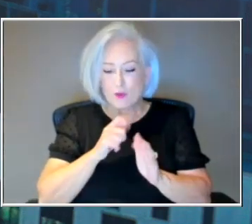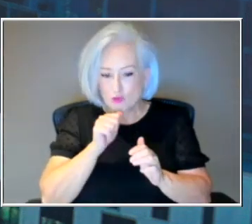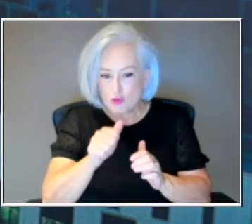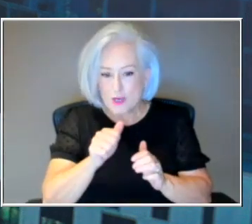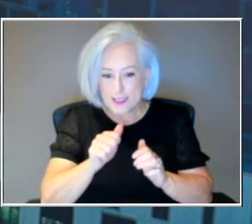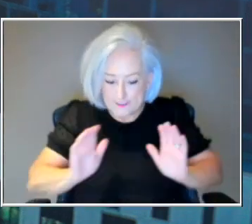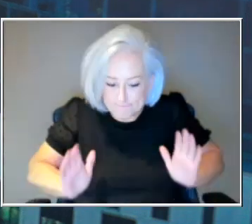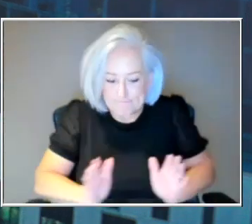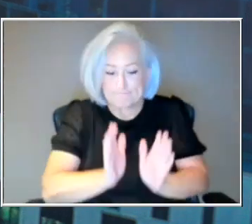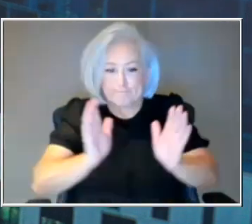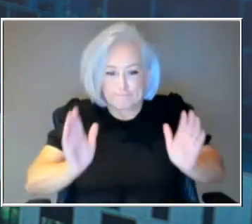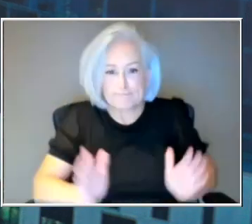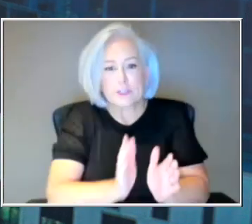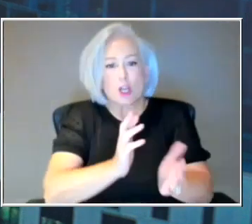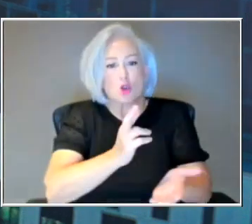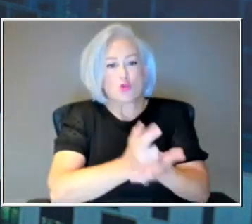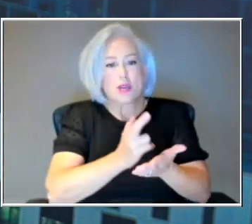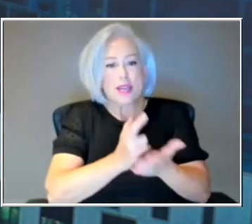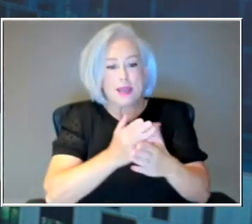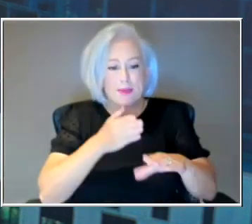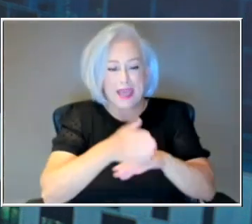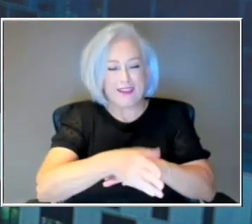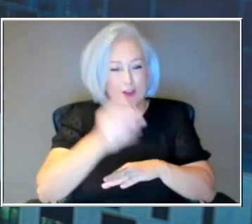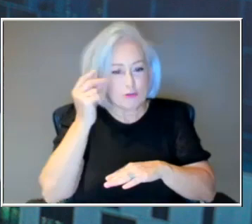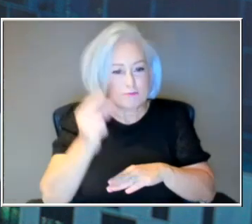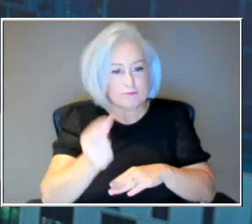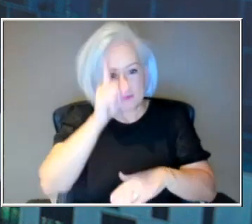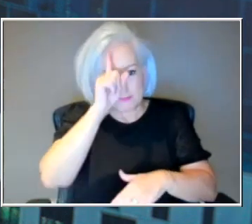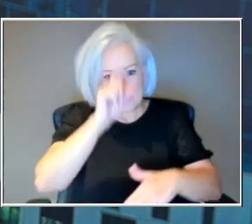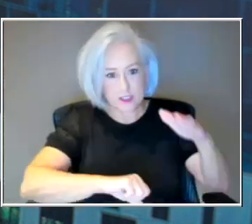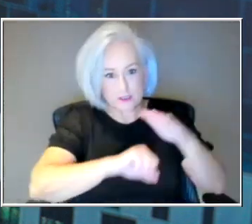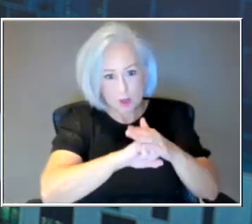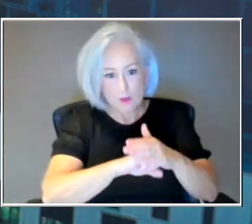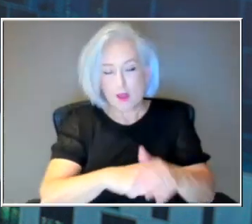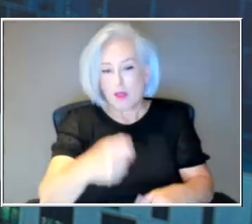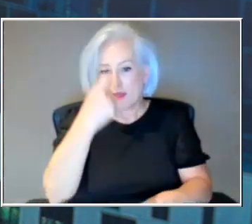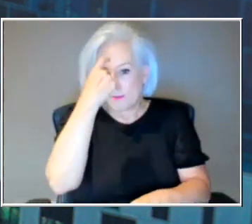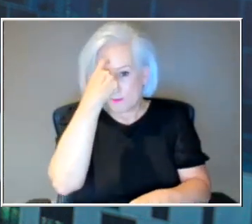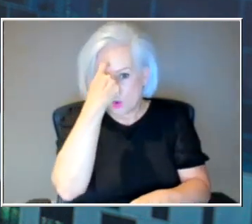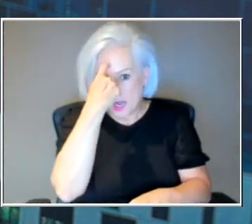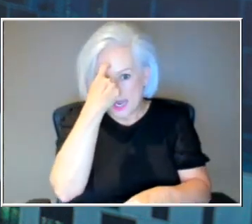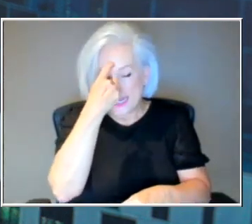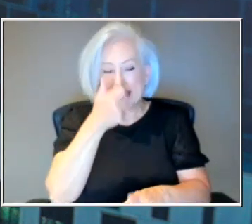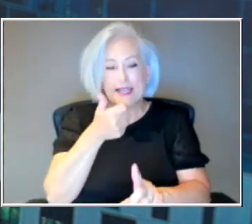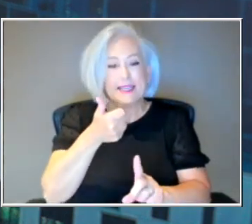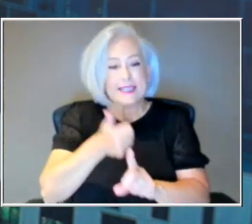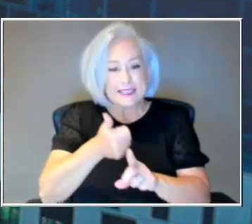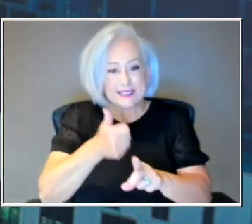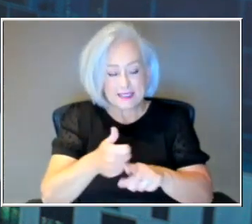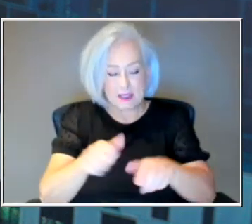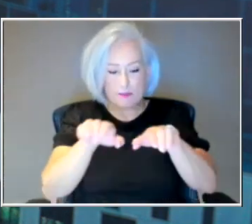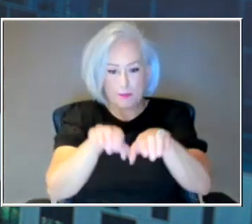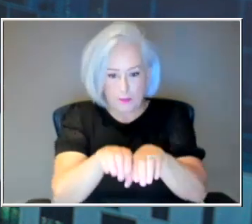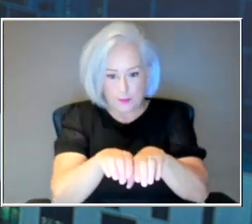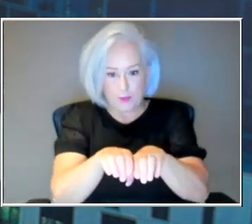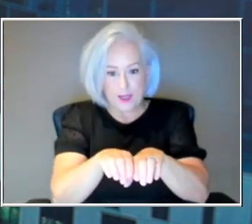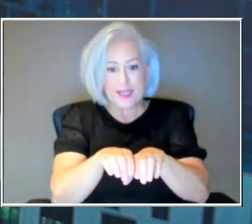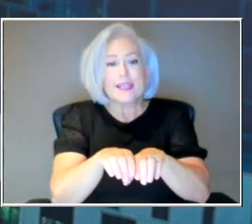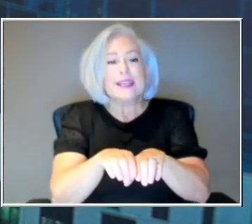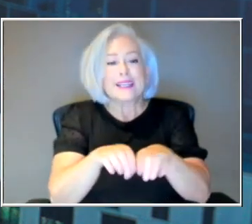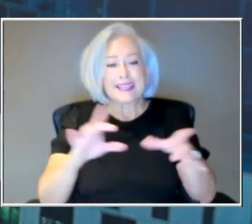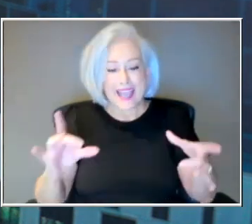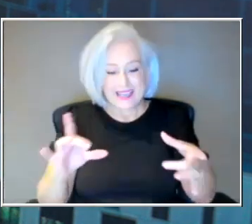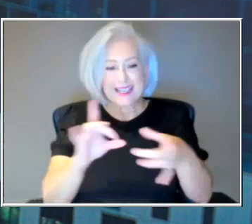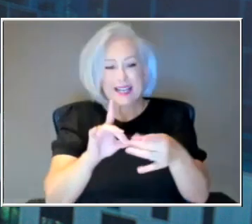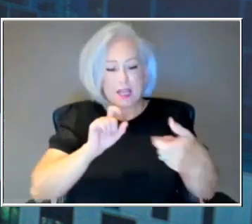immediate post-stroke period, our brain can essentially rewire, reconnect different pathways and circuitry so that we can